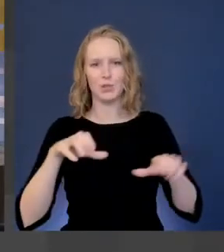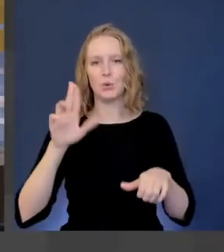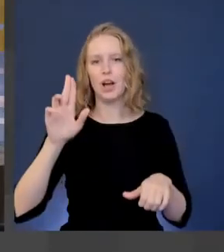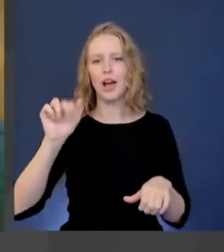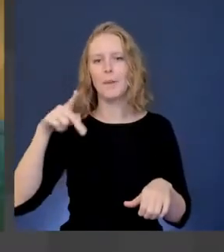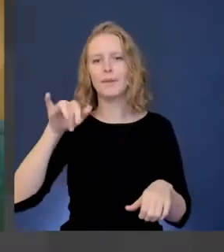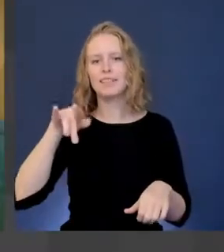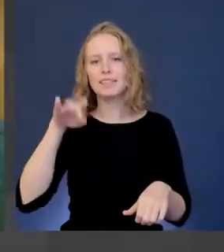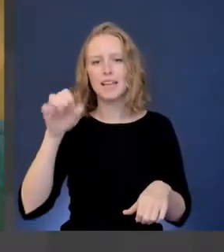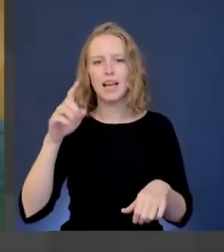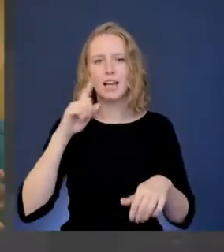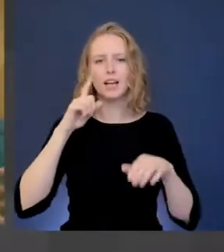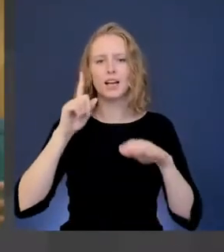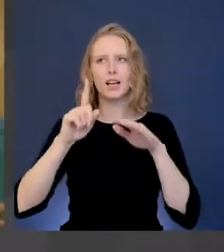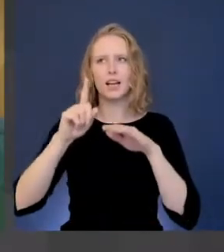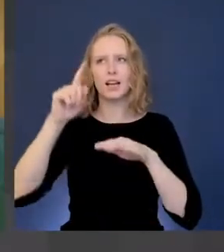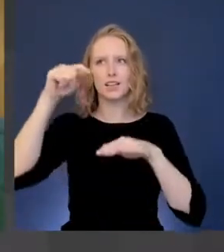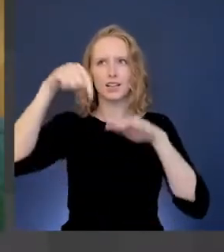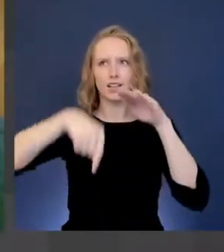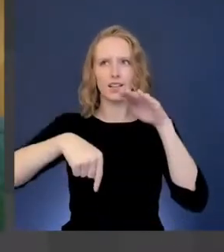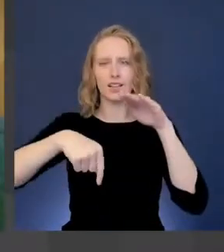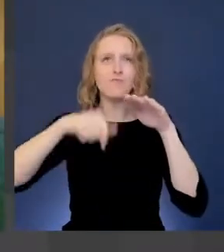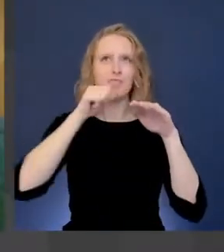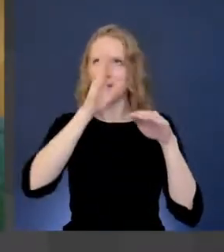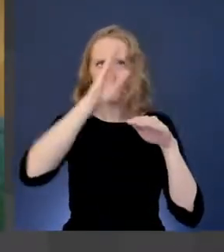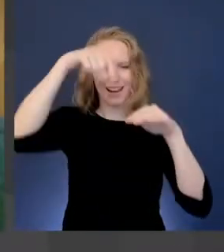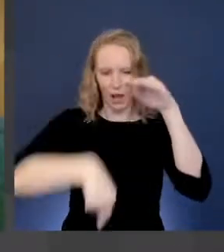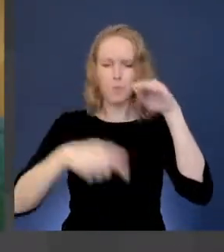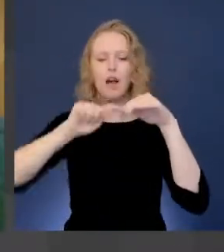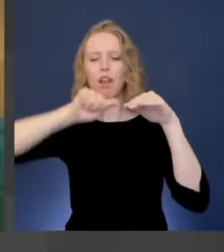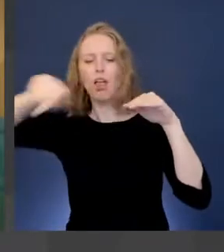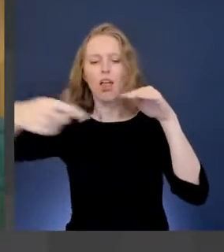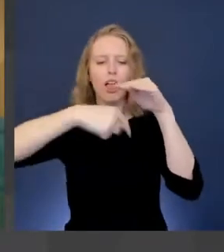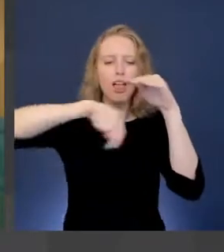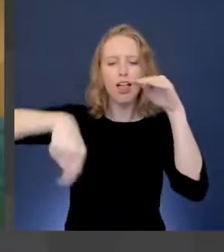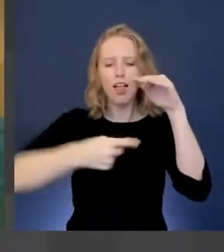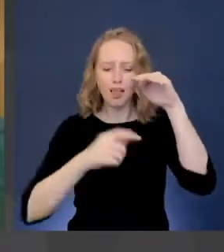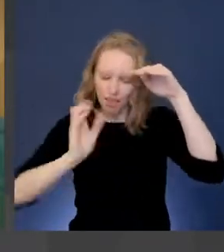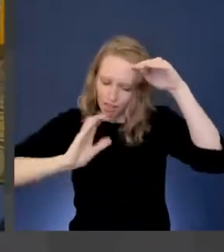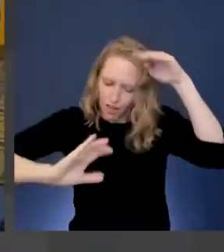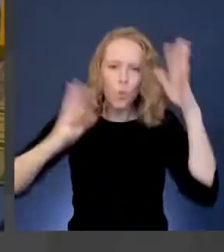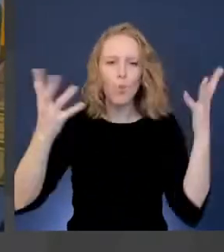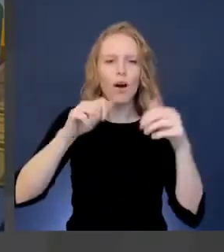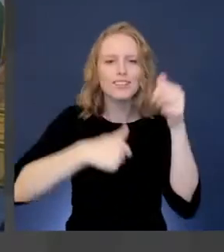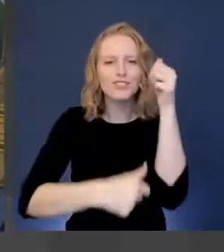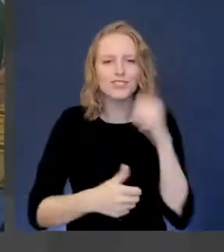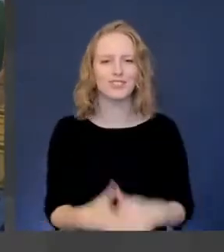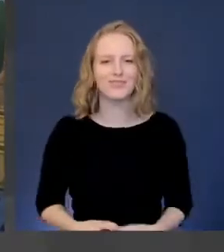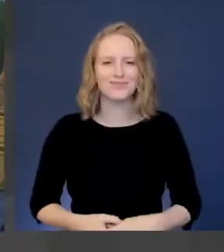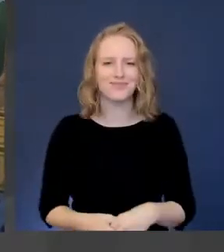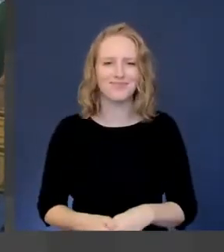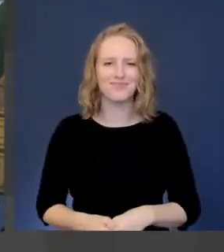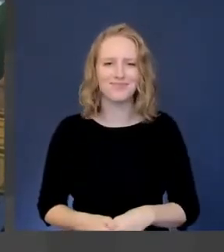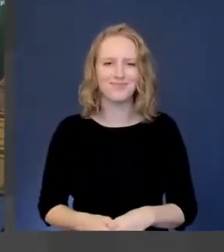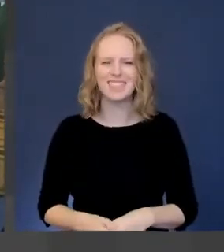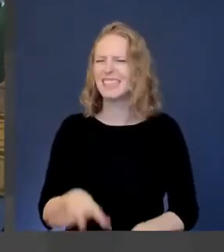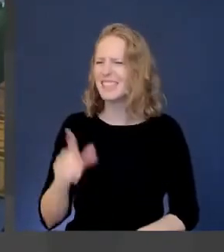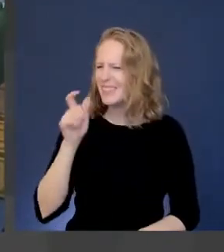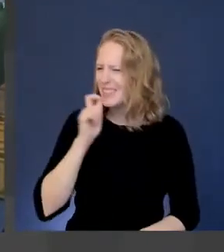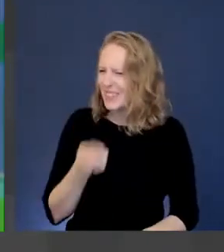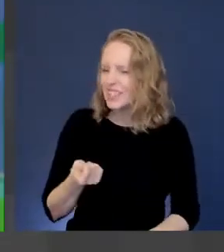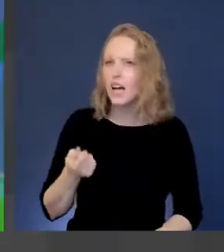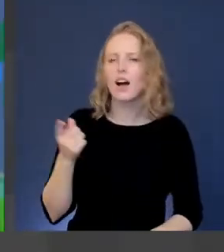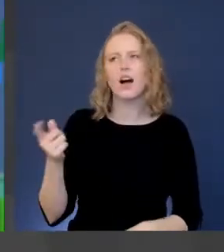straight down. Well, not straight down actually, but I'm gonna see what's under my base. That's so cool. I just love that it adds